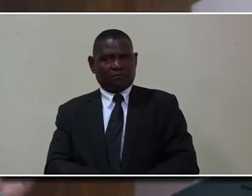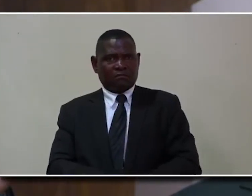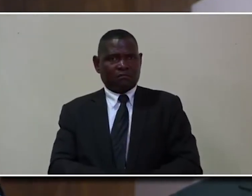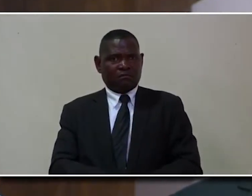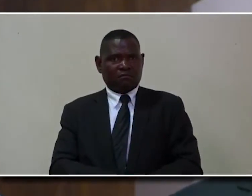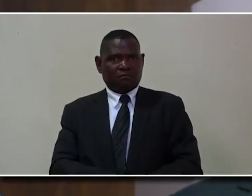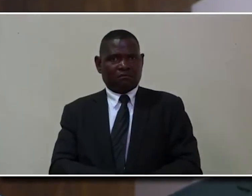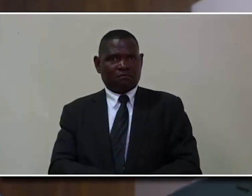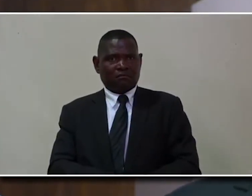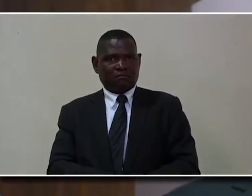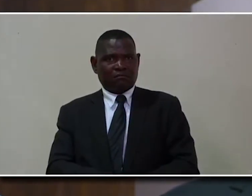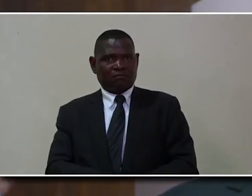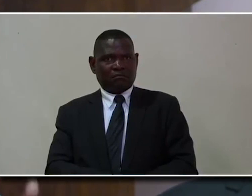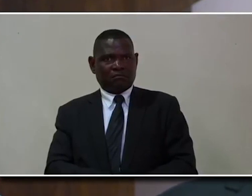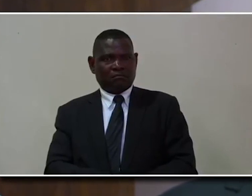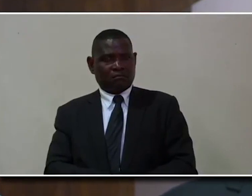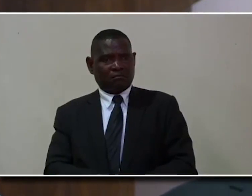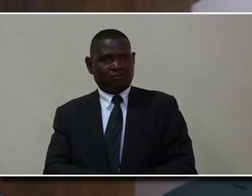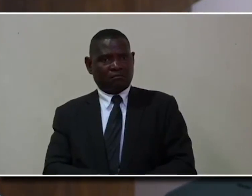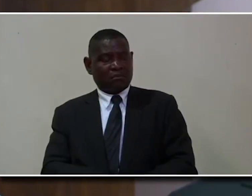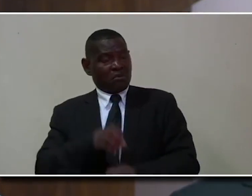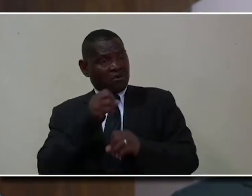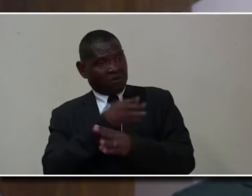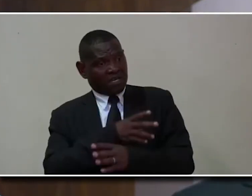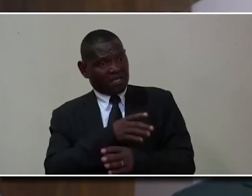Already we can refer to what our Lord Jesus Christ said,